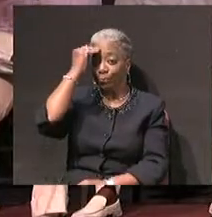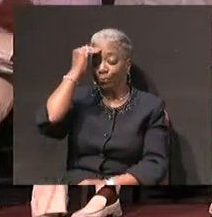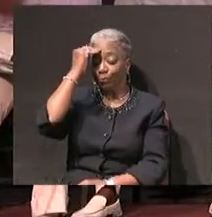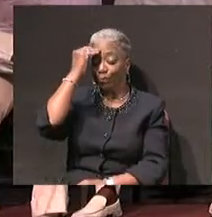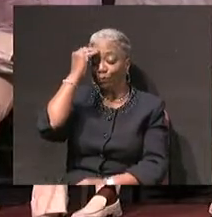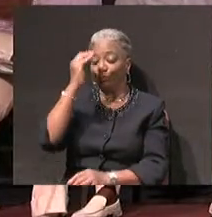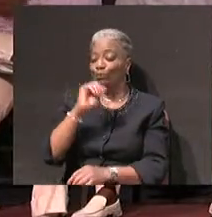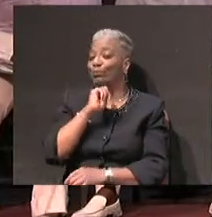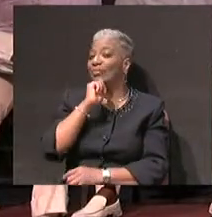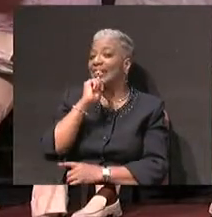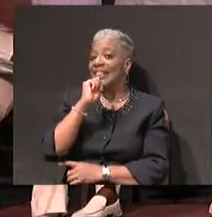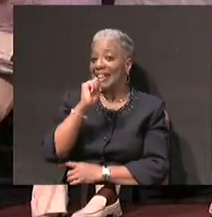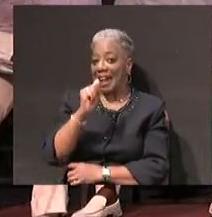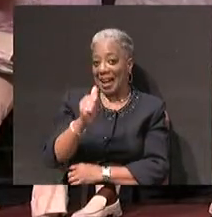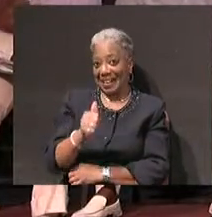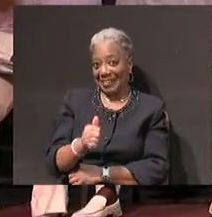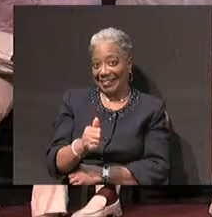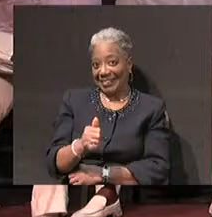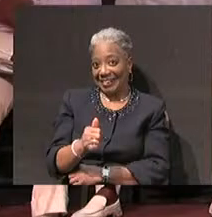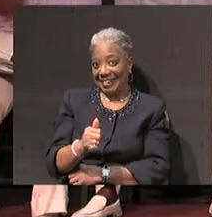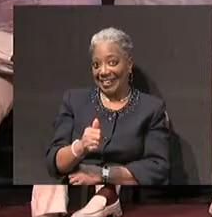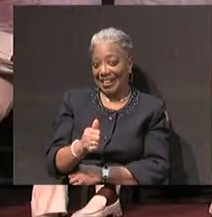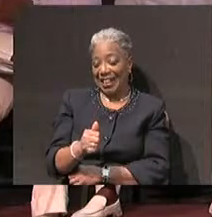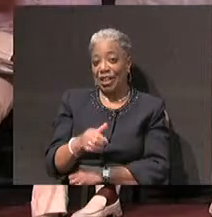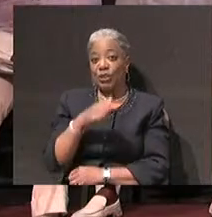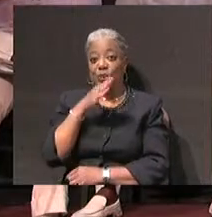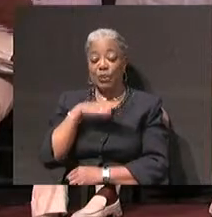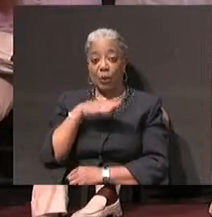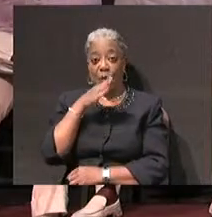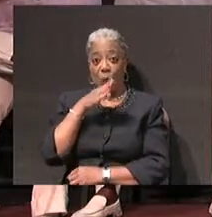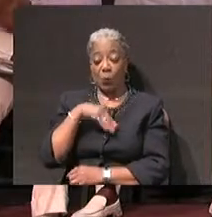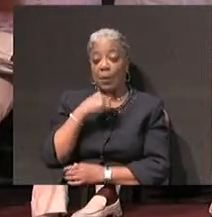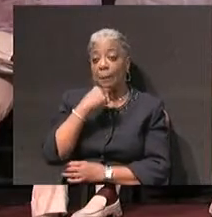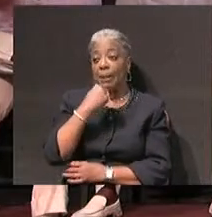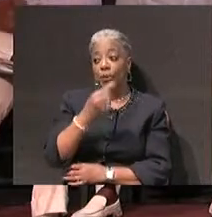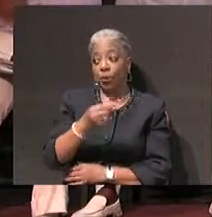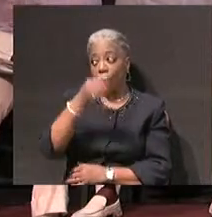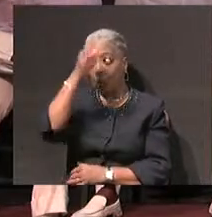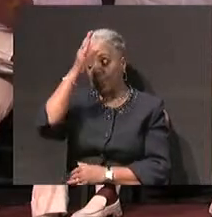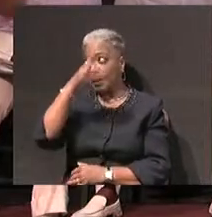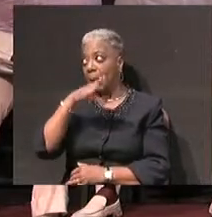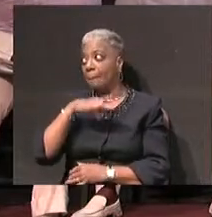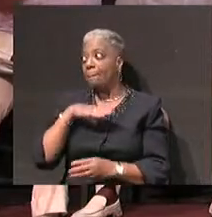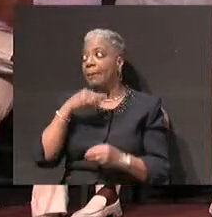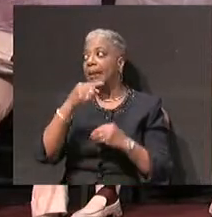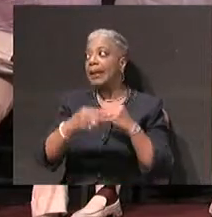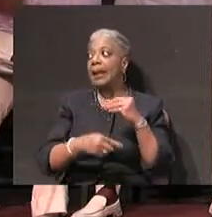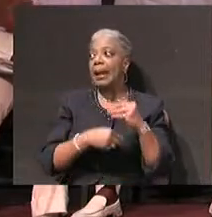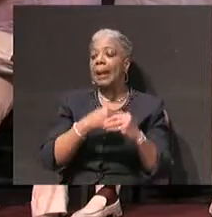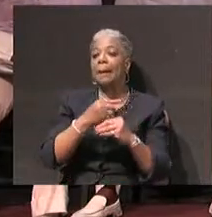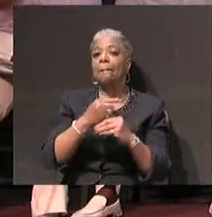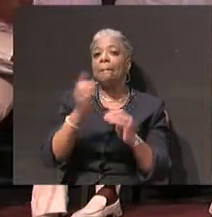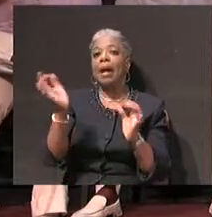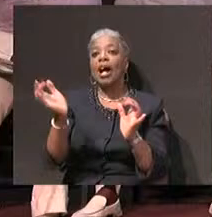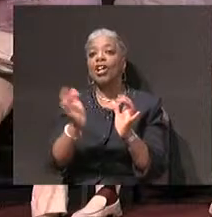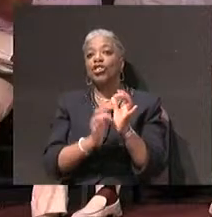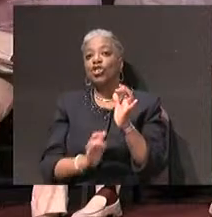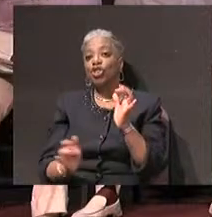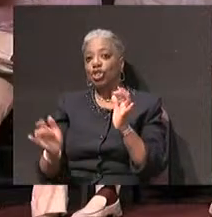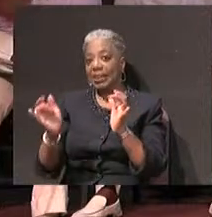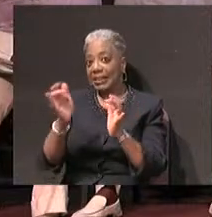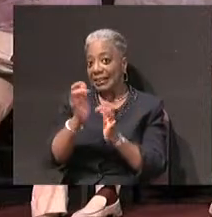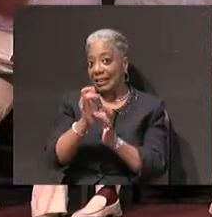One of the women who first told the men about Jesus' resurrection was a woman named Mary Magdalene.